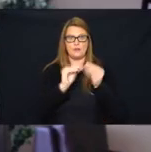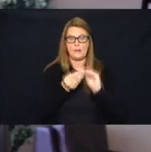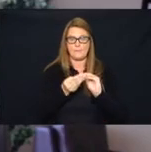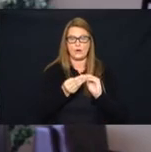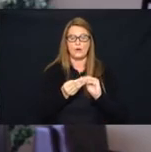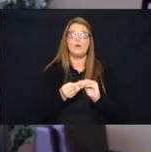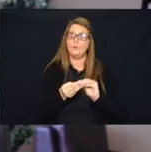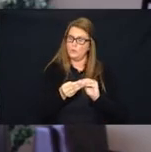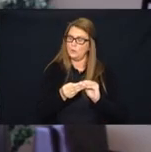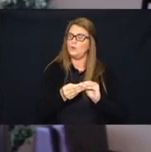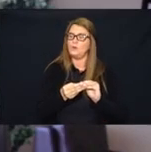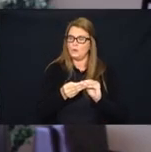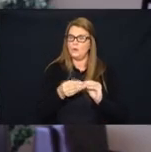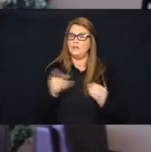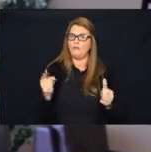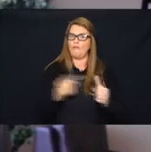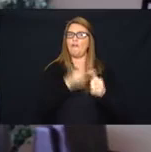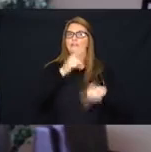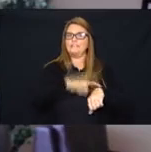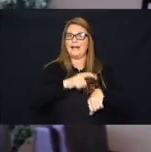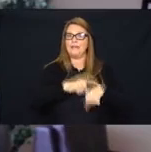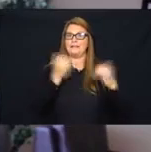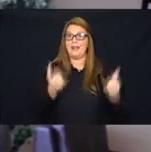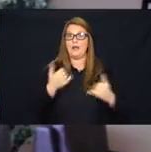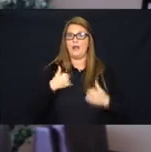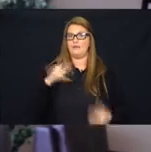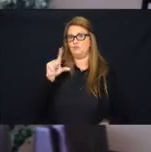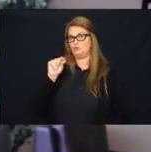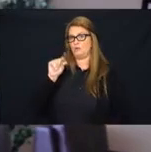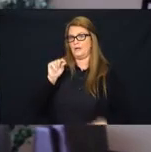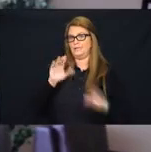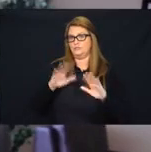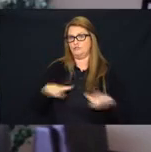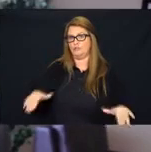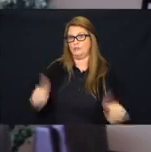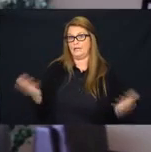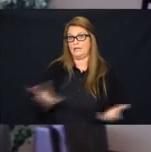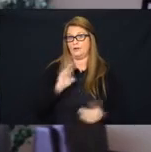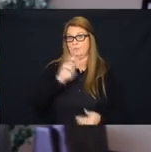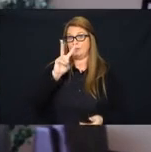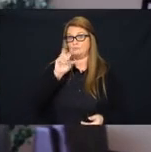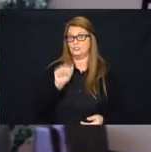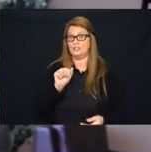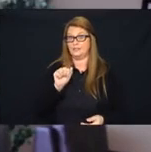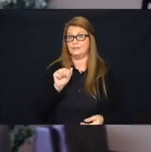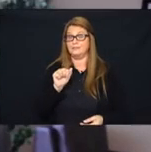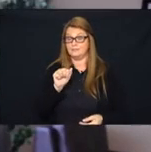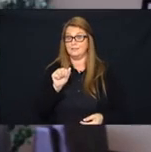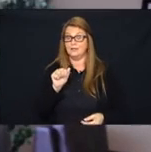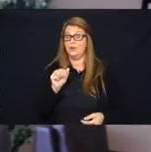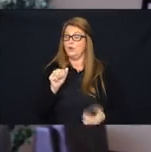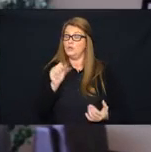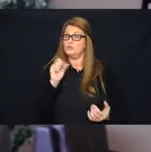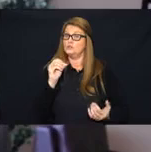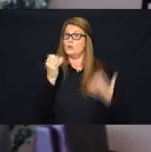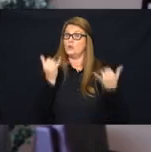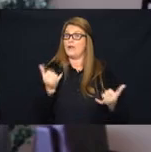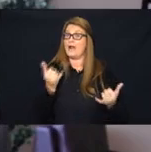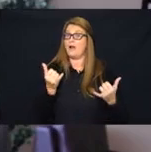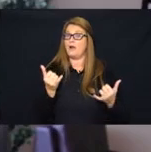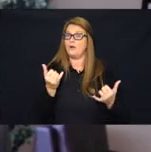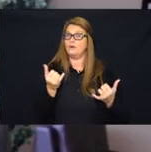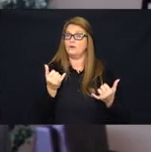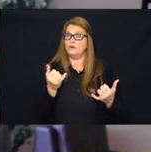did see for the first time 20 pediatric admissions to the hospitals. So we would be